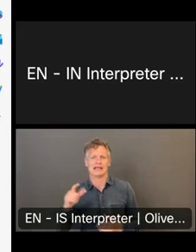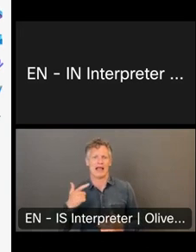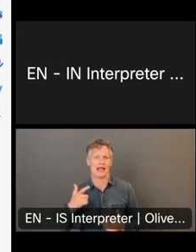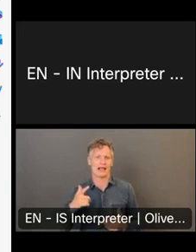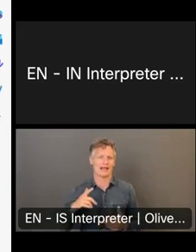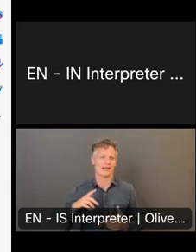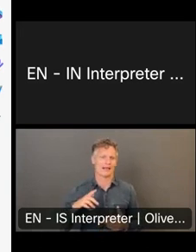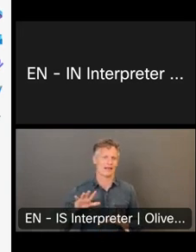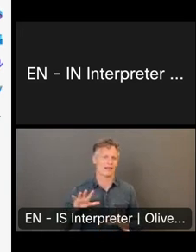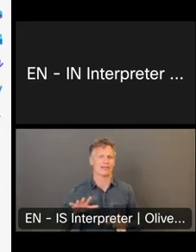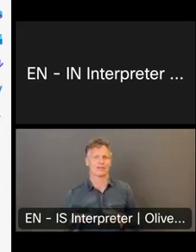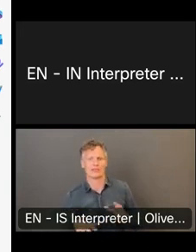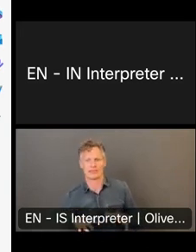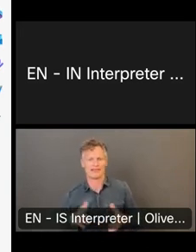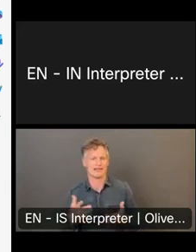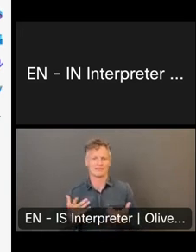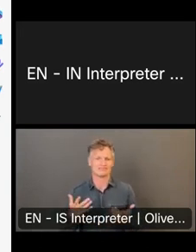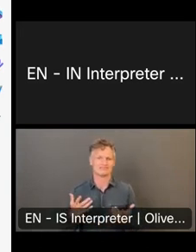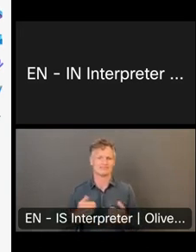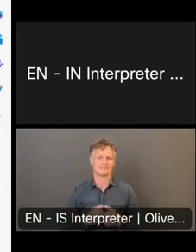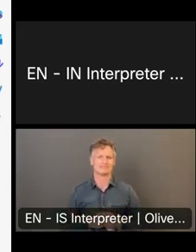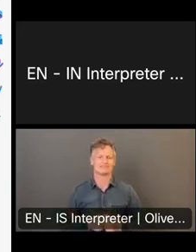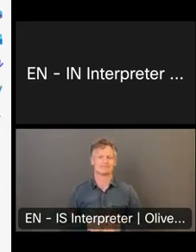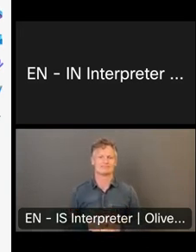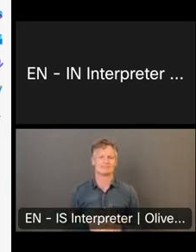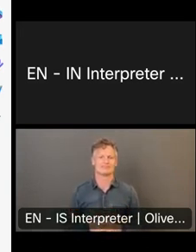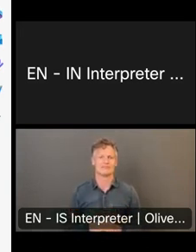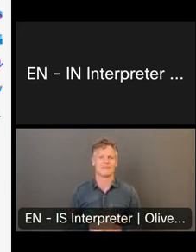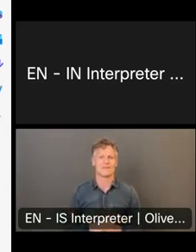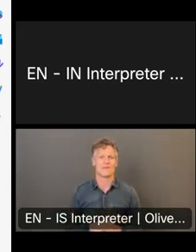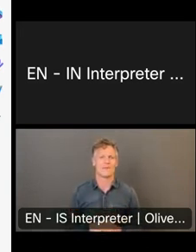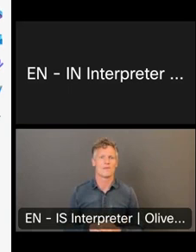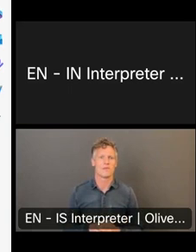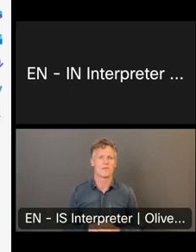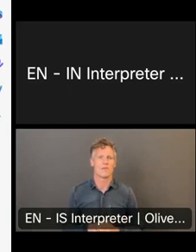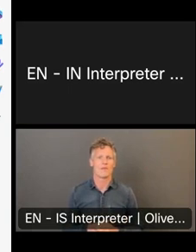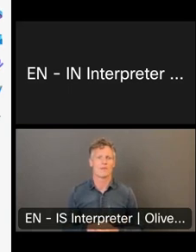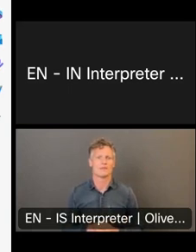chair and I go up to it and sit like this. And this is galumphing.